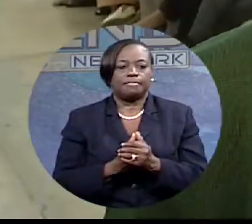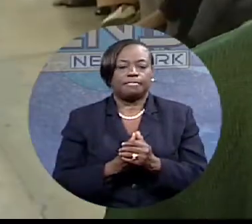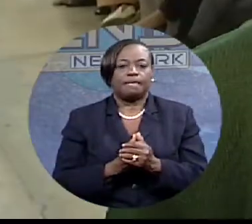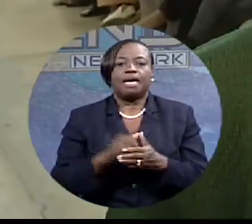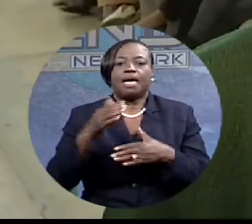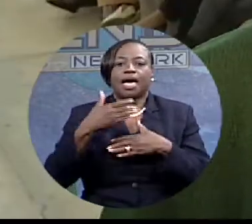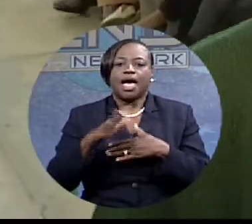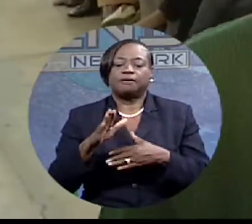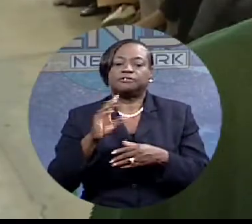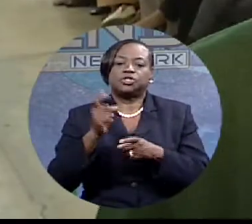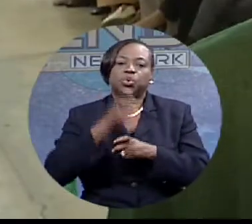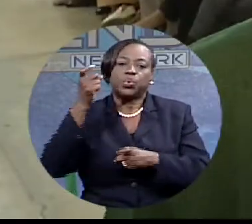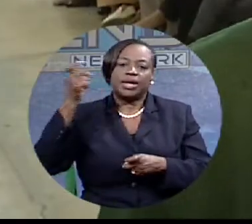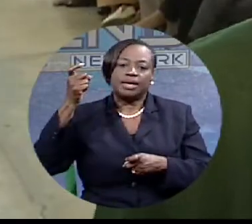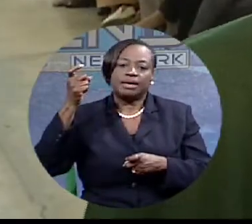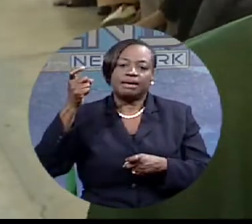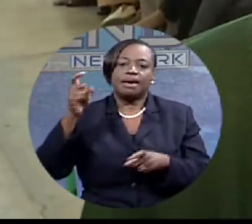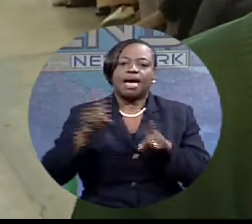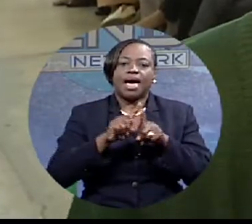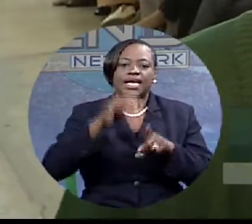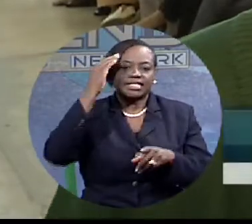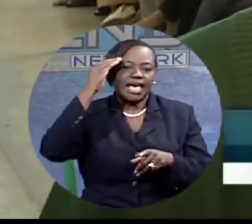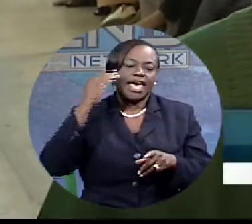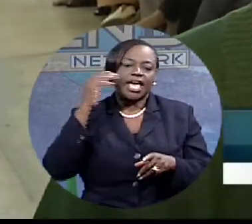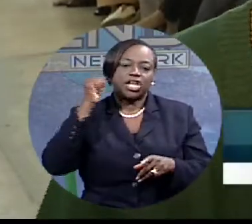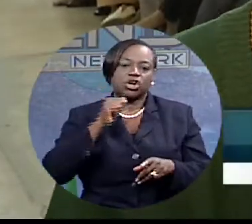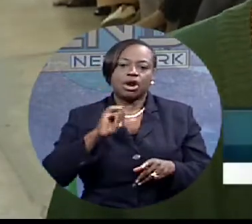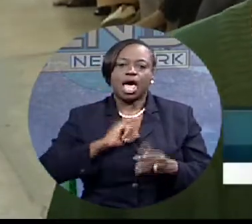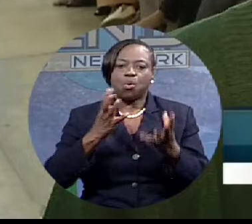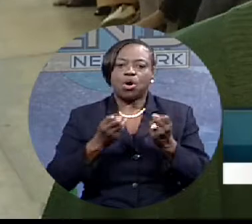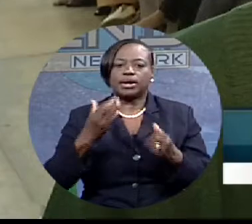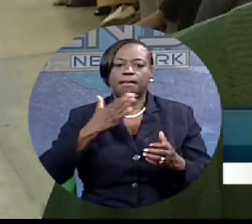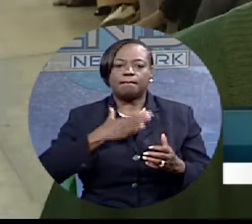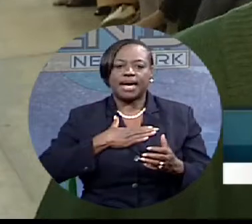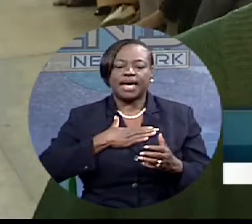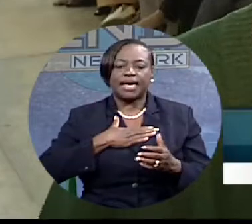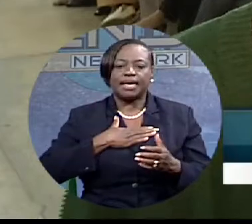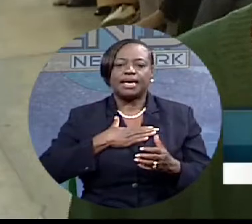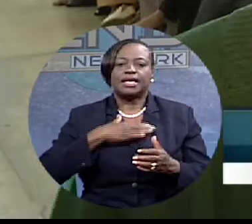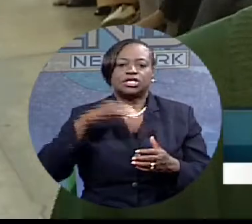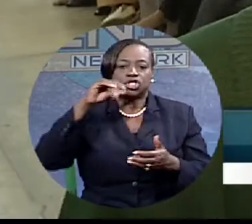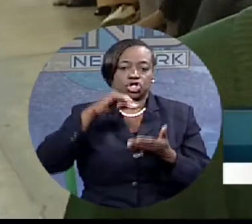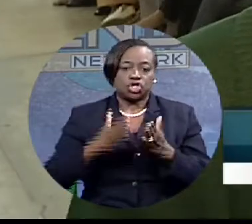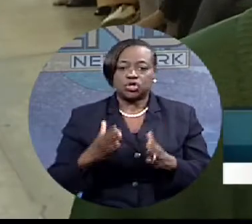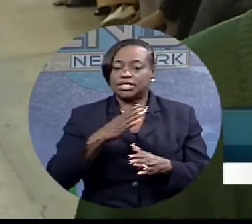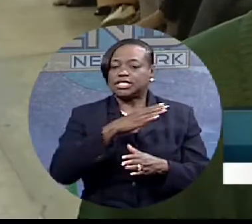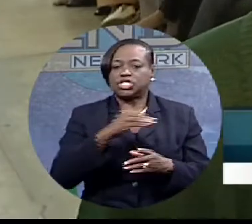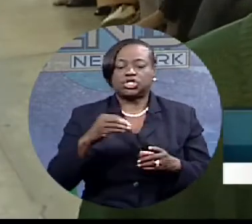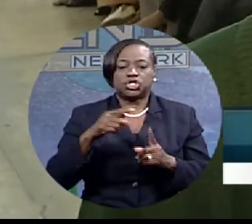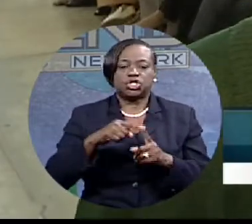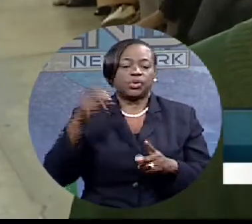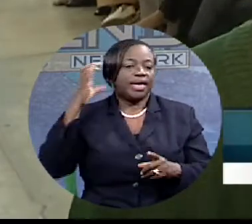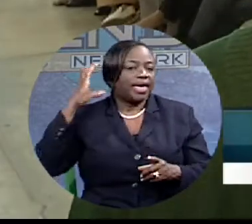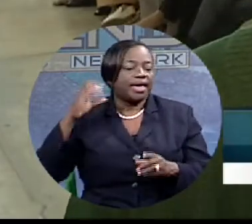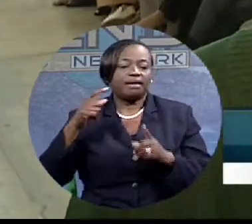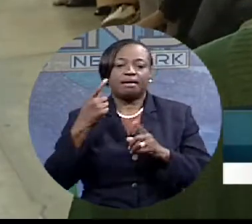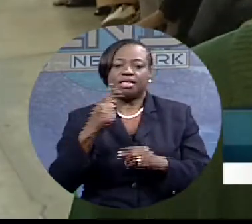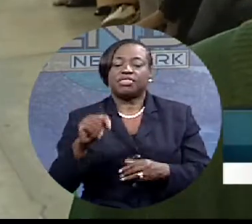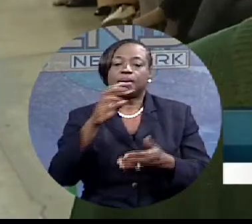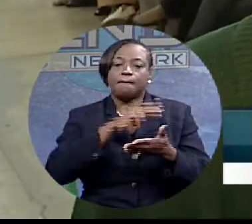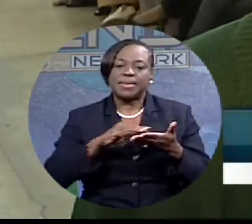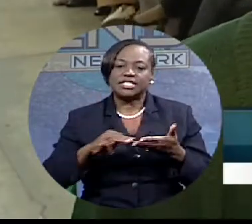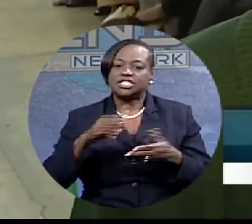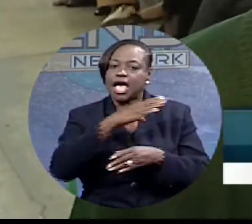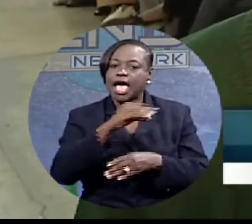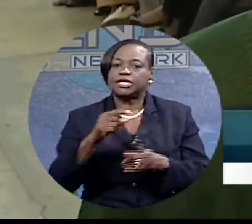After winning, as a head girl, I wanted my fellow students and the student body at my school to hear the message and to understand,